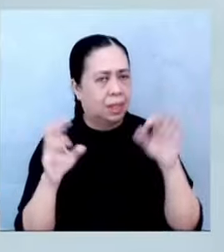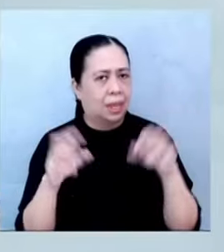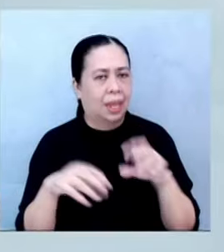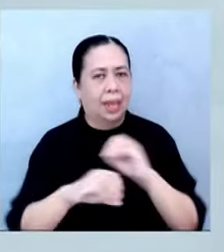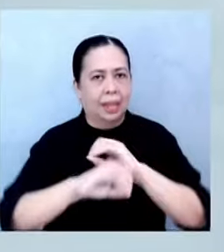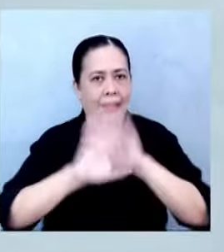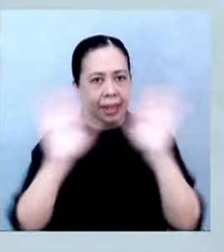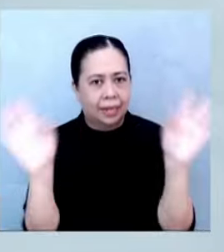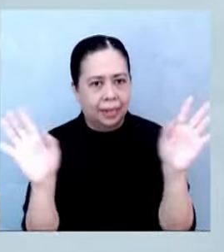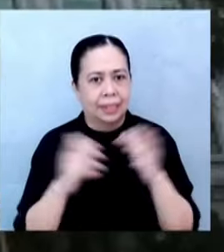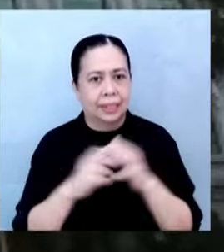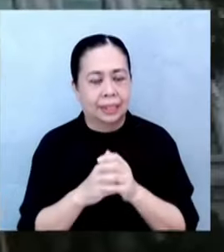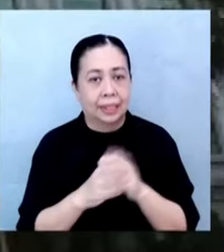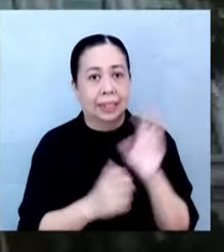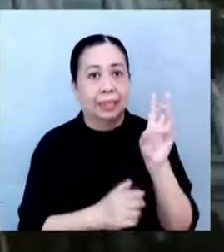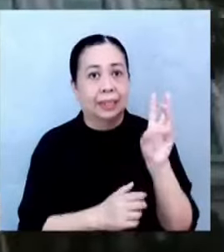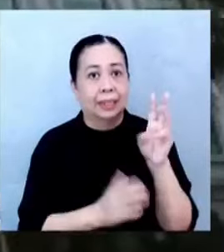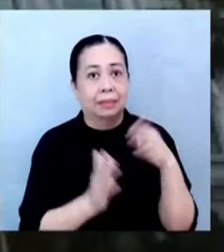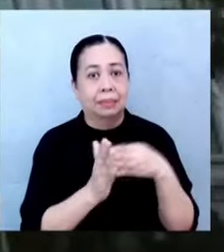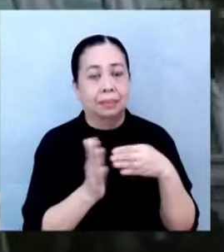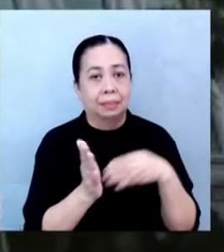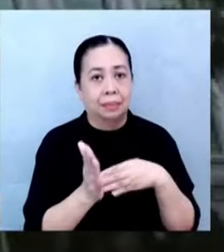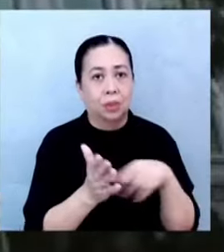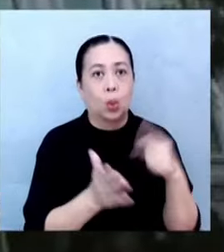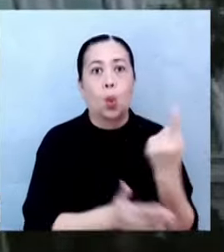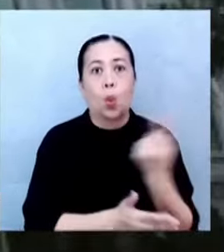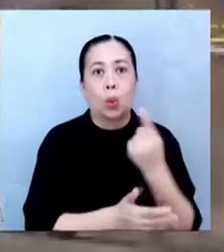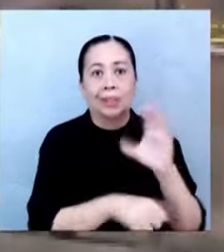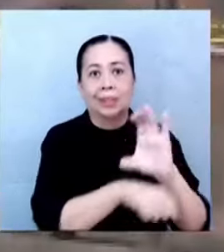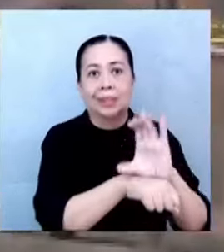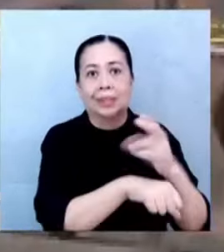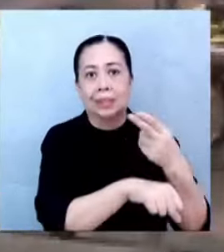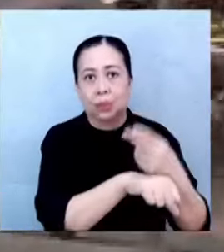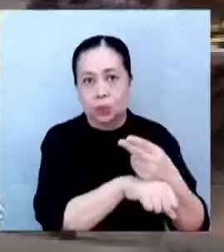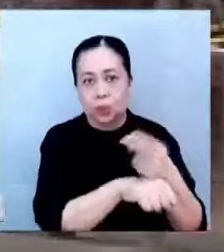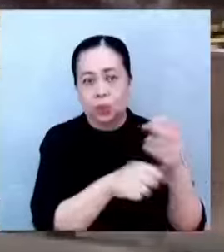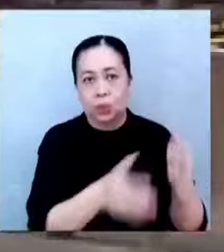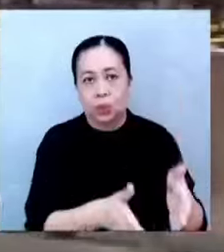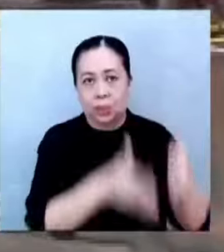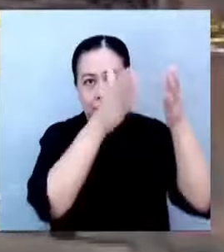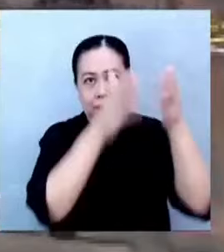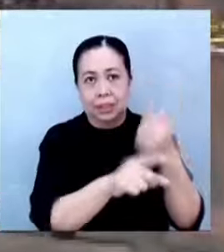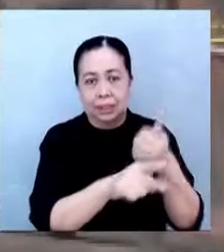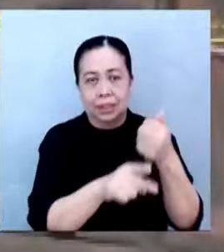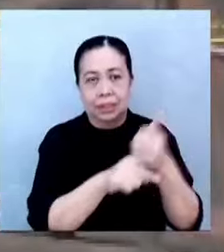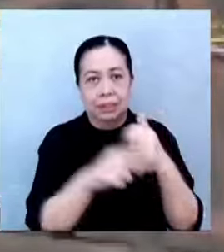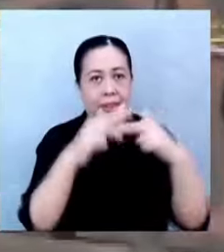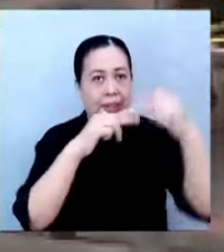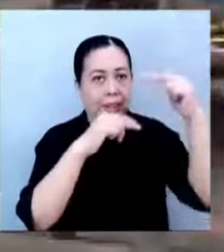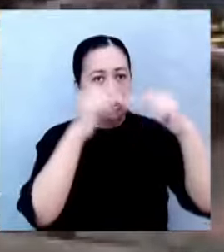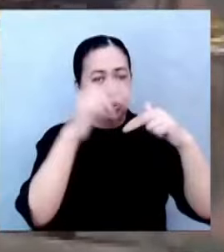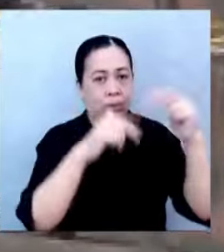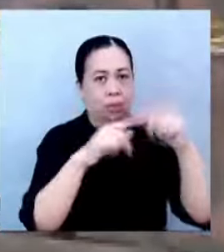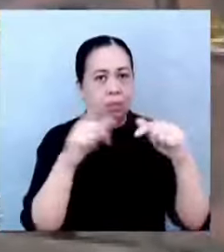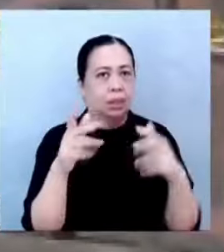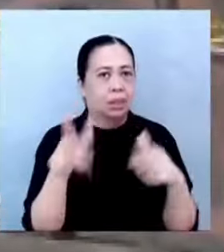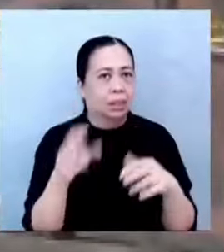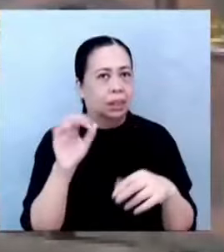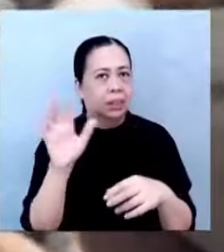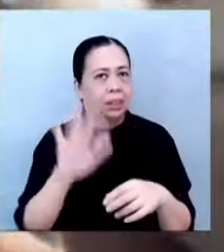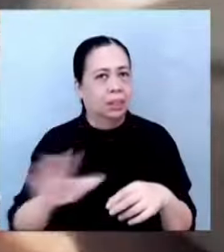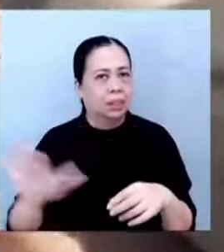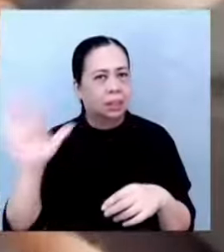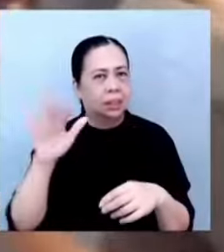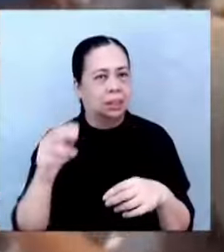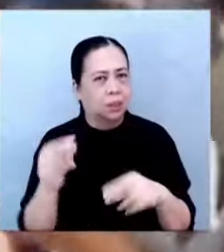that, Carmina. The 6 billion pesos accounts for only the city hall, the city hall itself, the structure. But the figure rose to